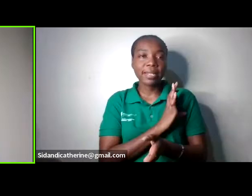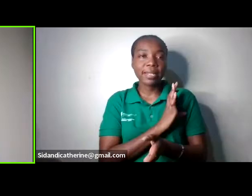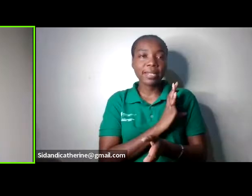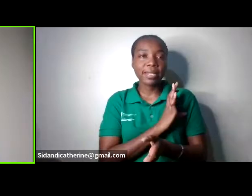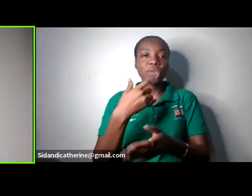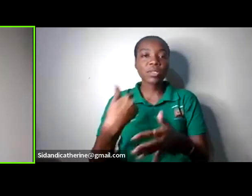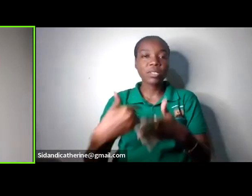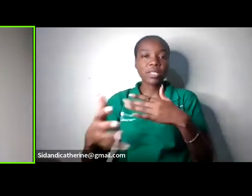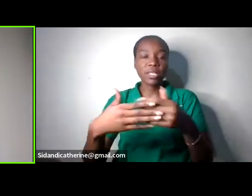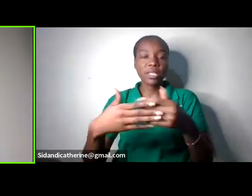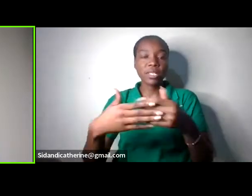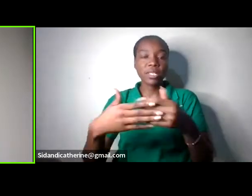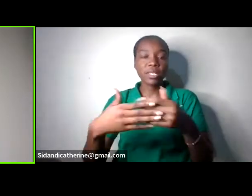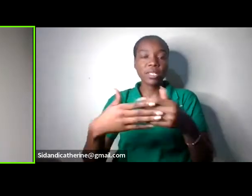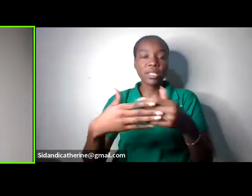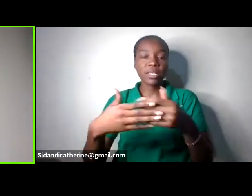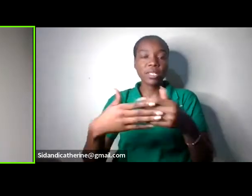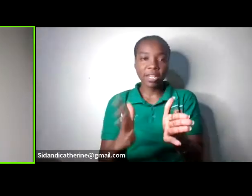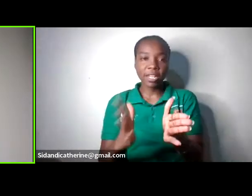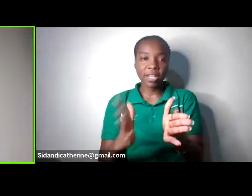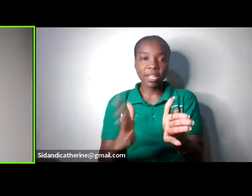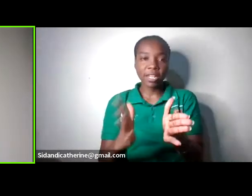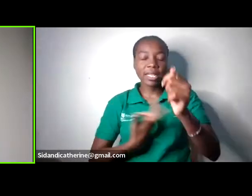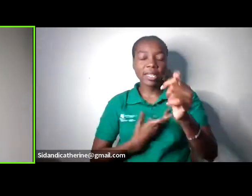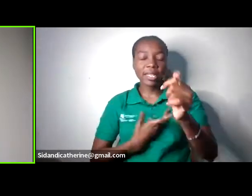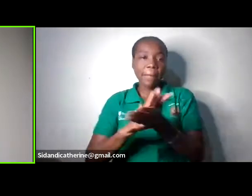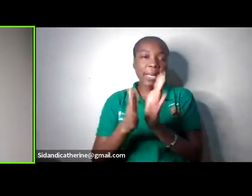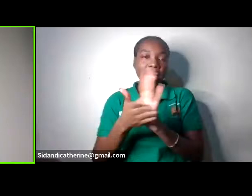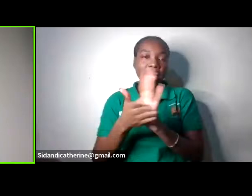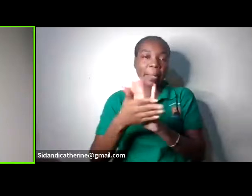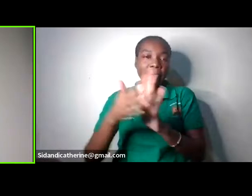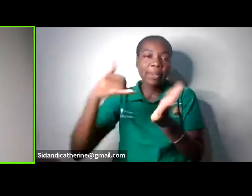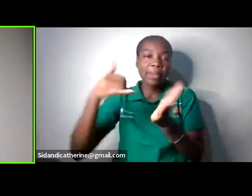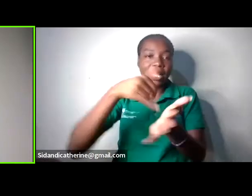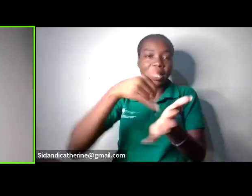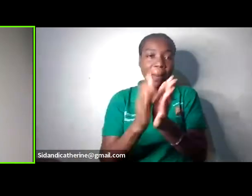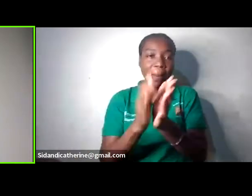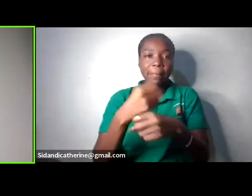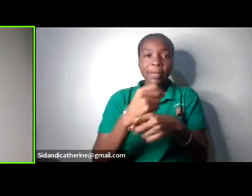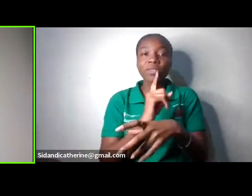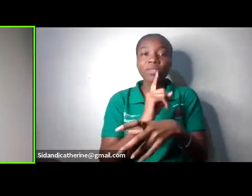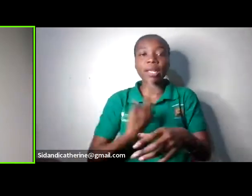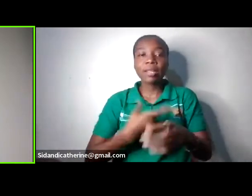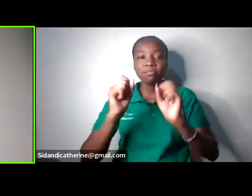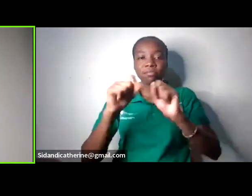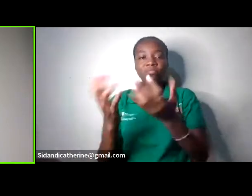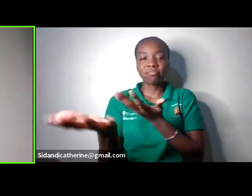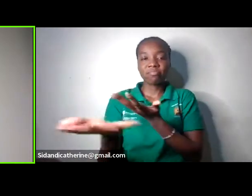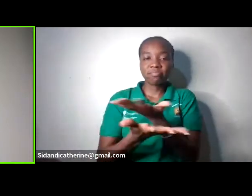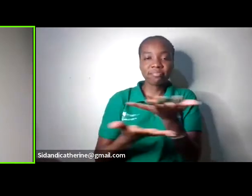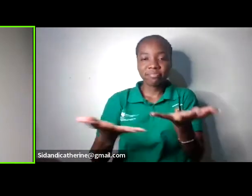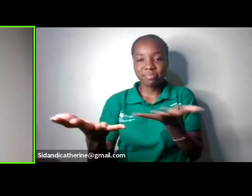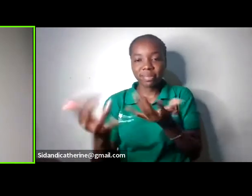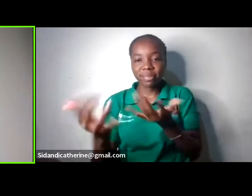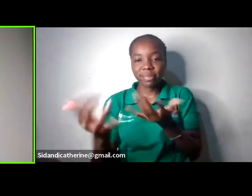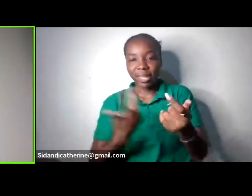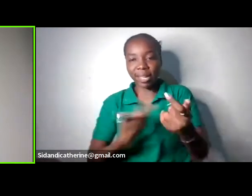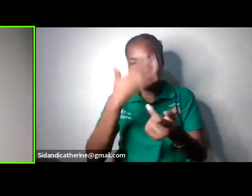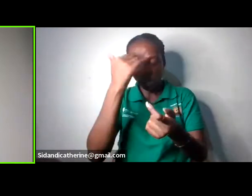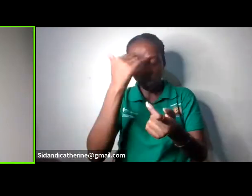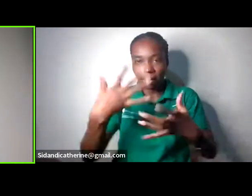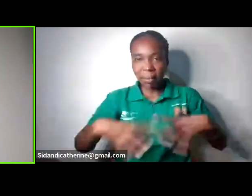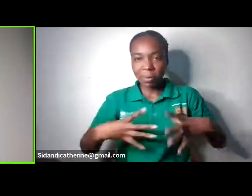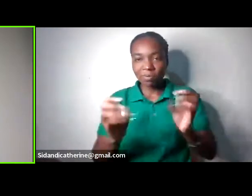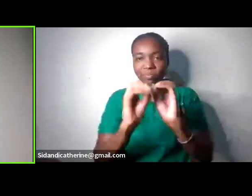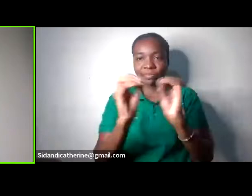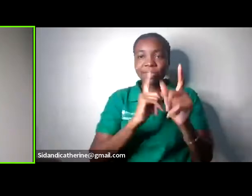language interpreter. She supports us in being inclusive and just making sure that we are engaged and we are not leaving anyone behind. So